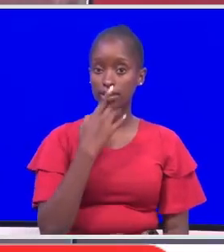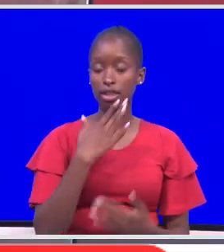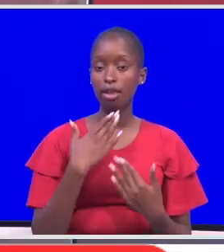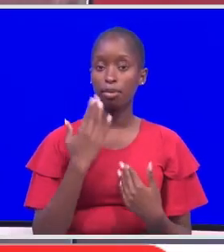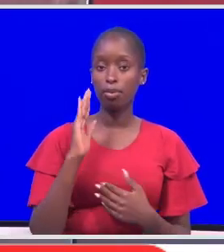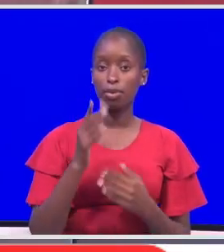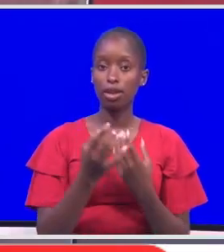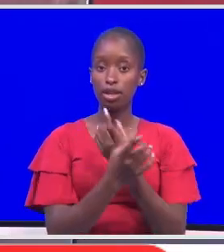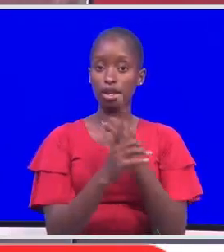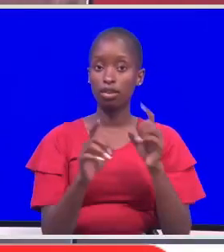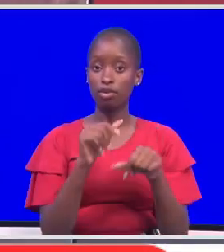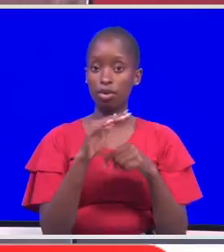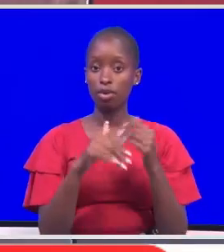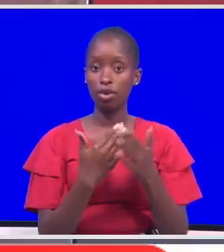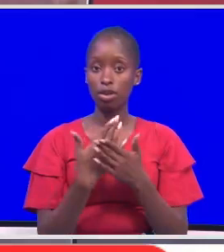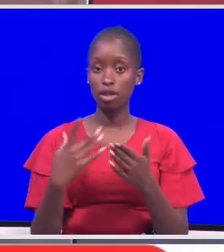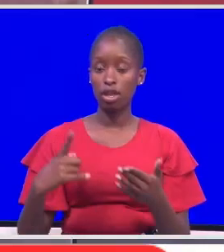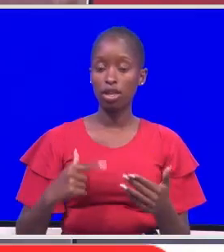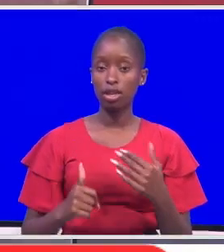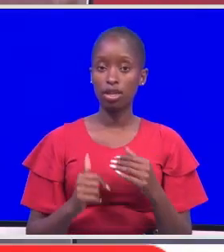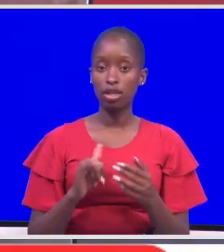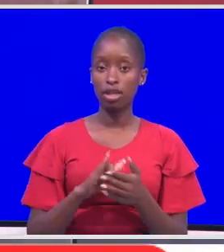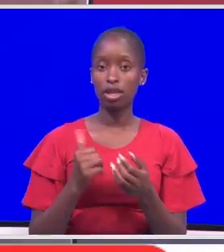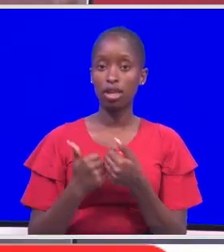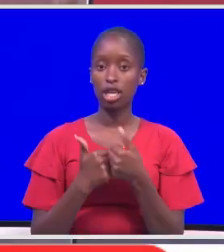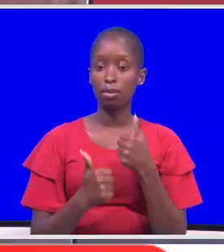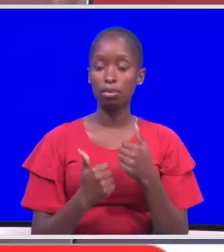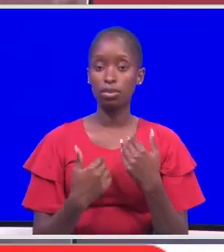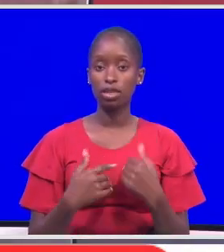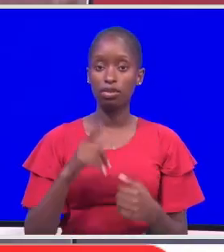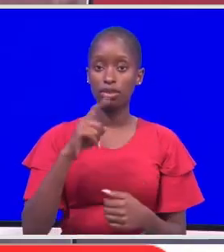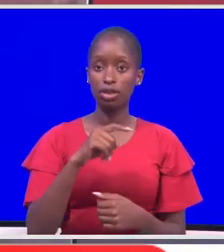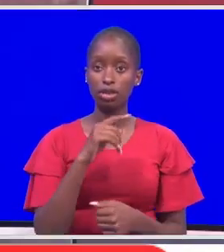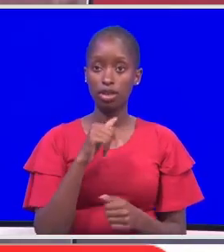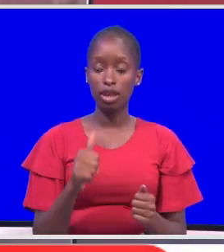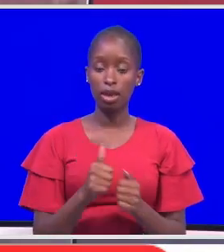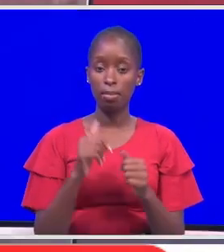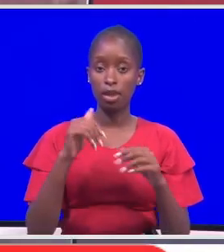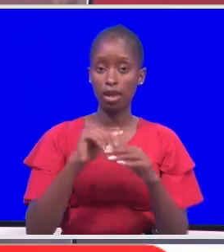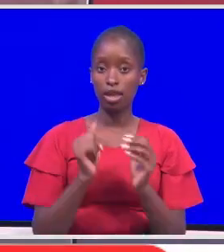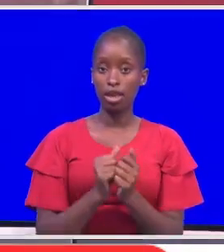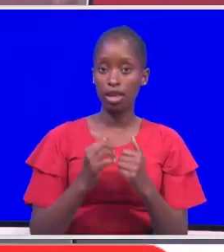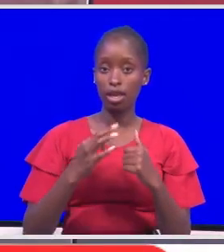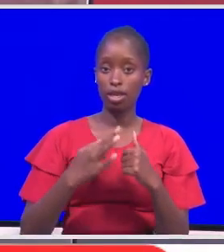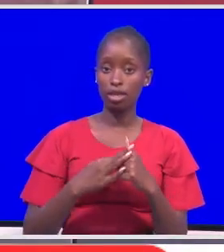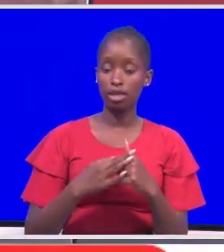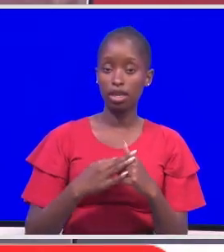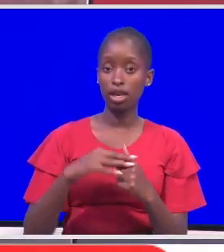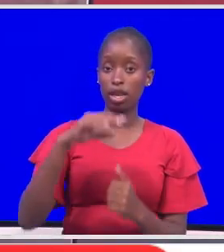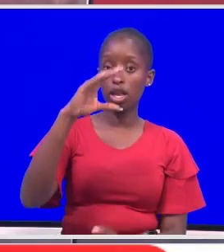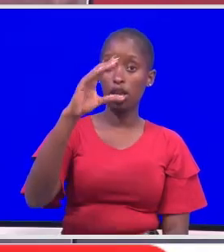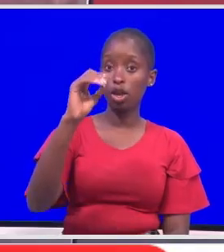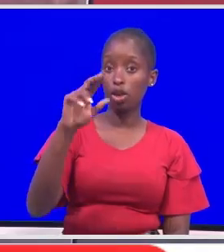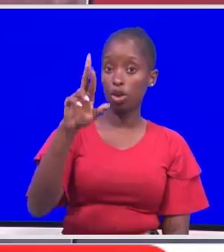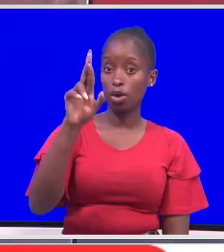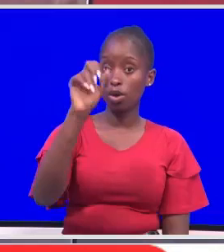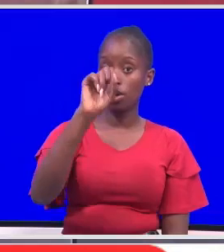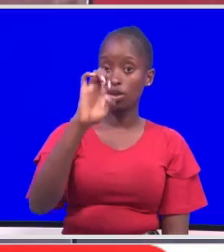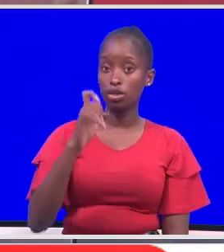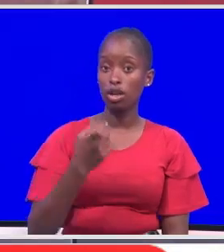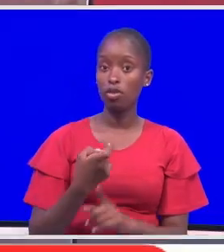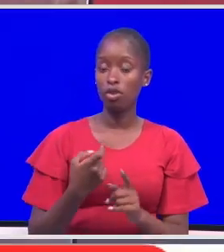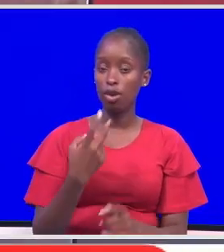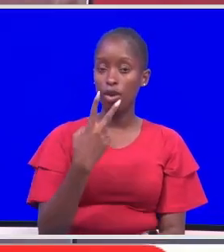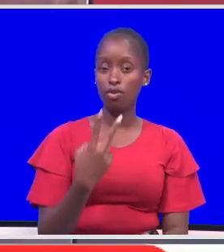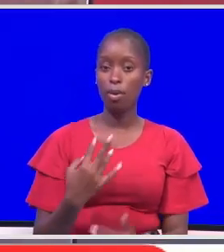performance at the tournament that is set to unfold at the 18-hole Baobab course in Vipingo Ridge from February